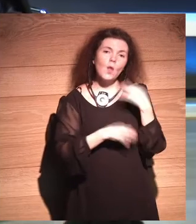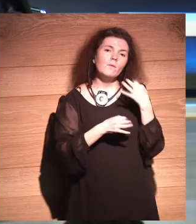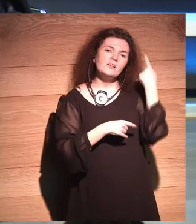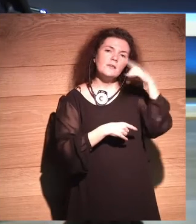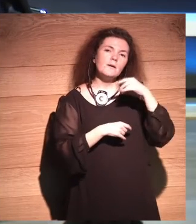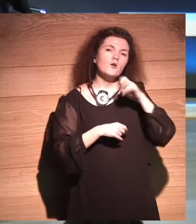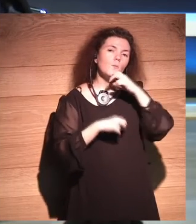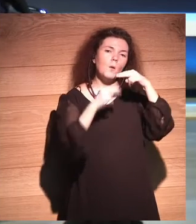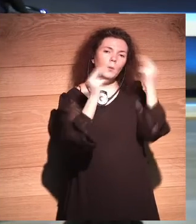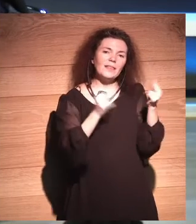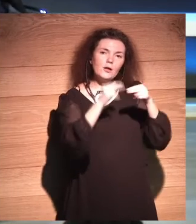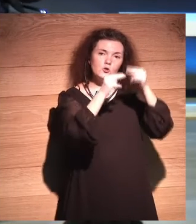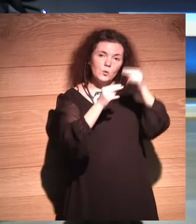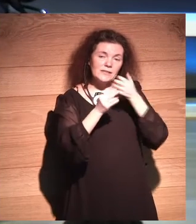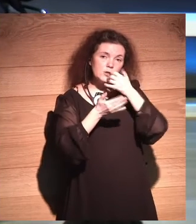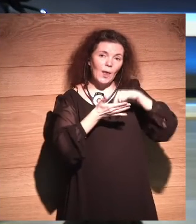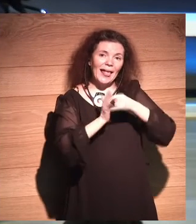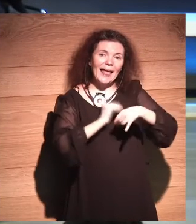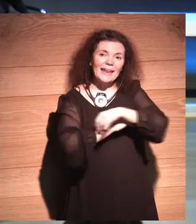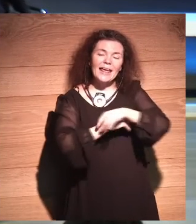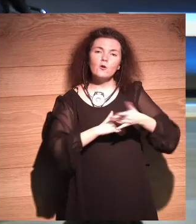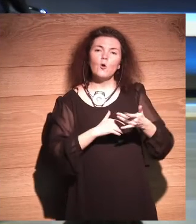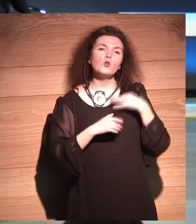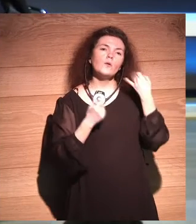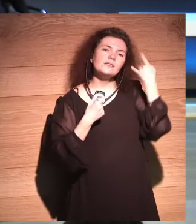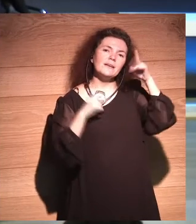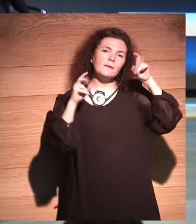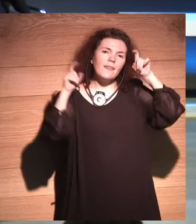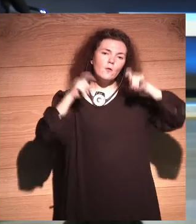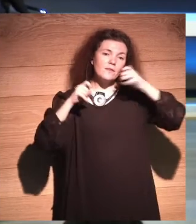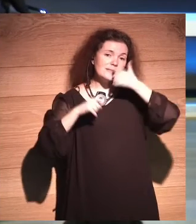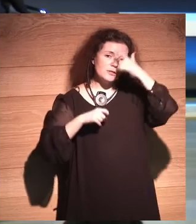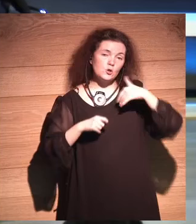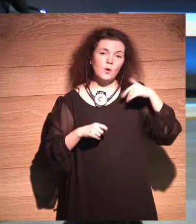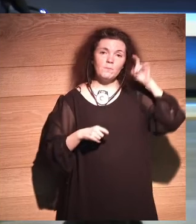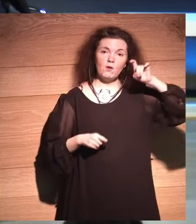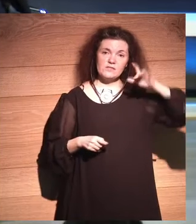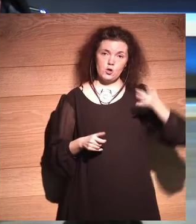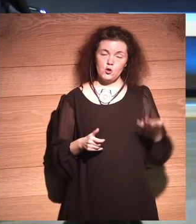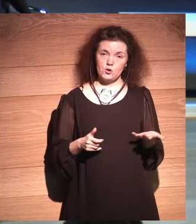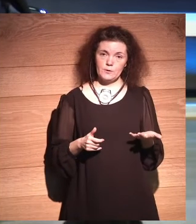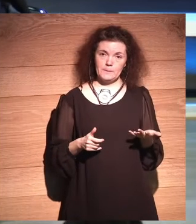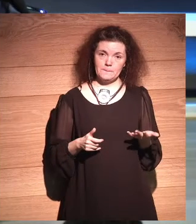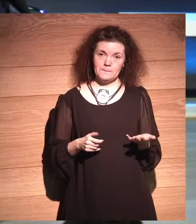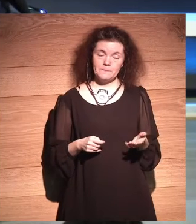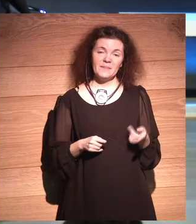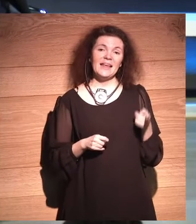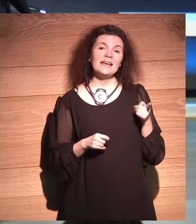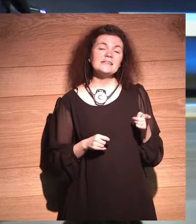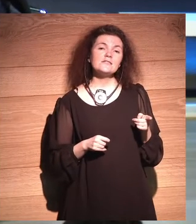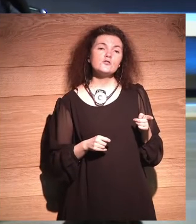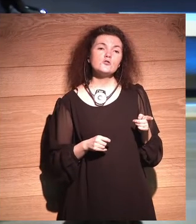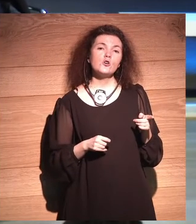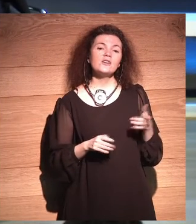about education if I'm a school teacher, and that might allow me to participate in ways that actually are